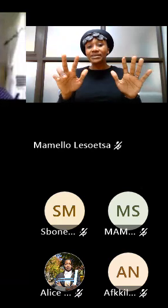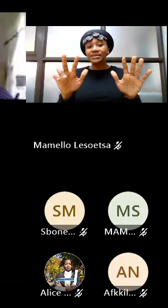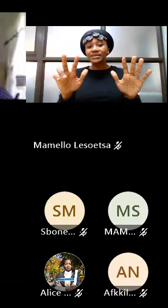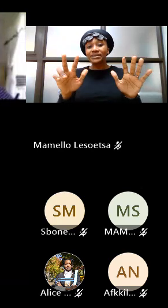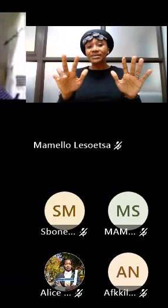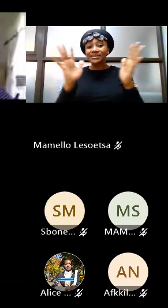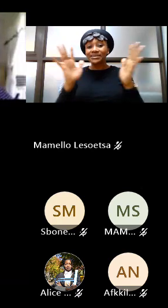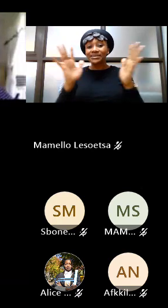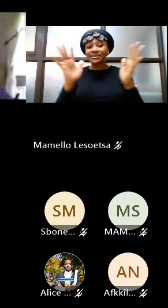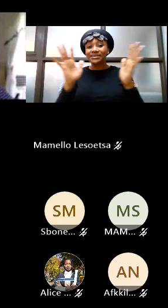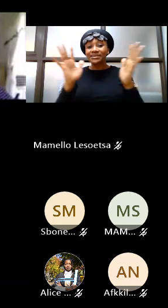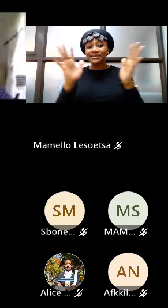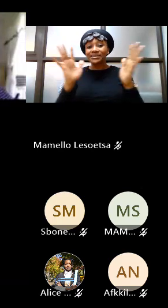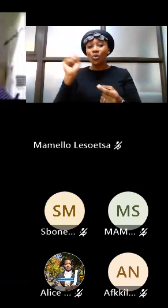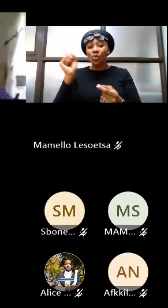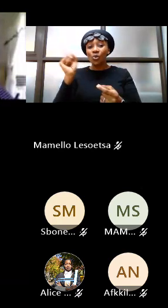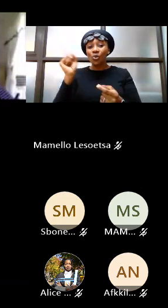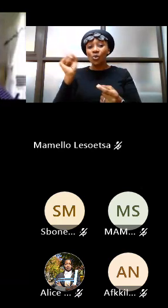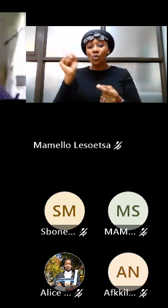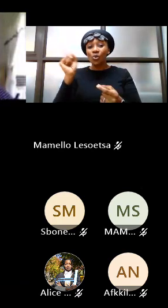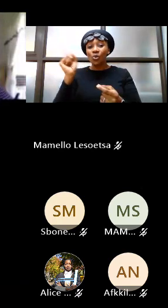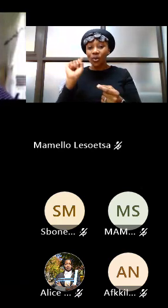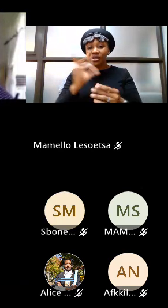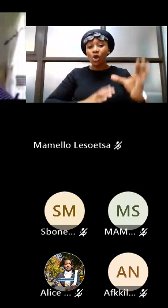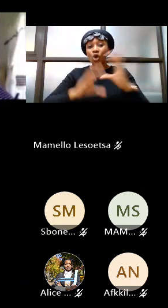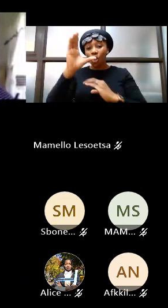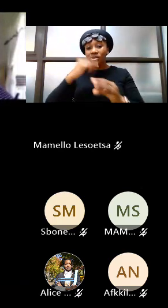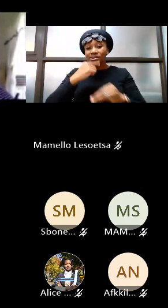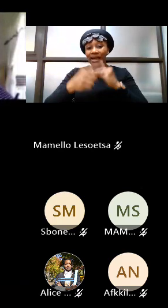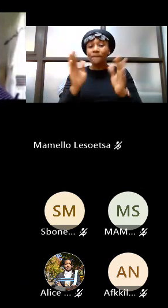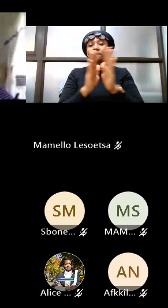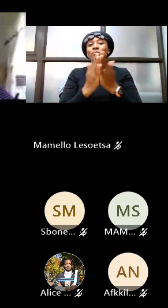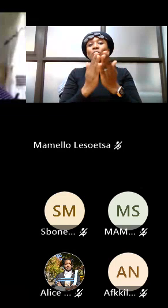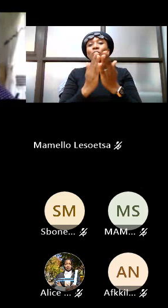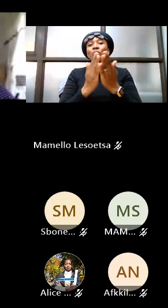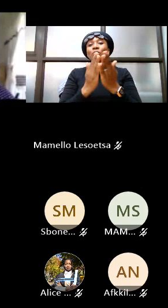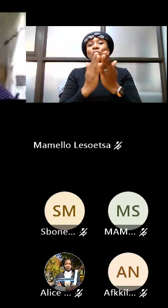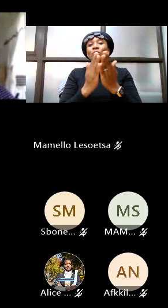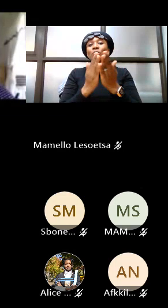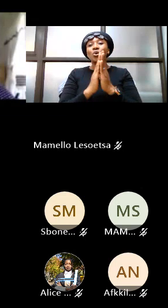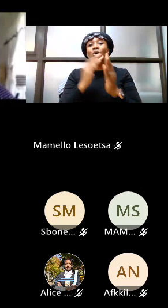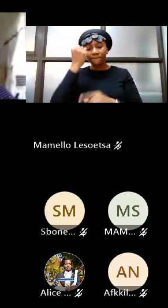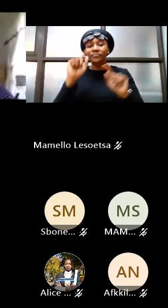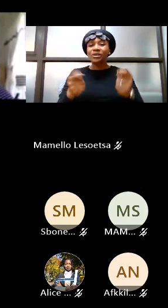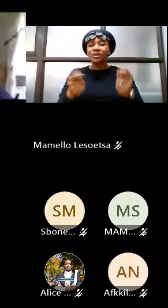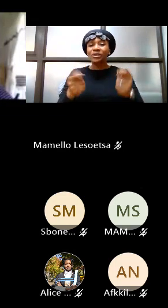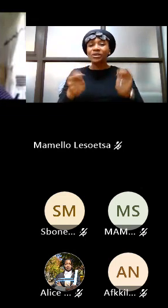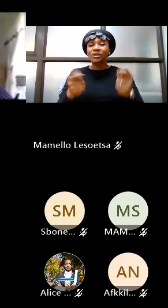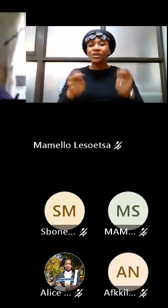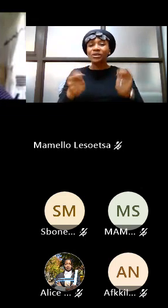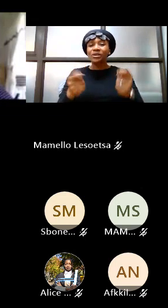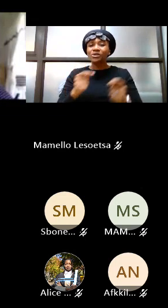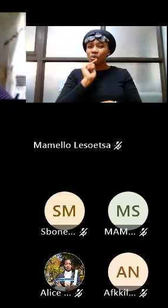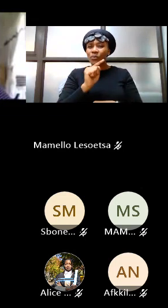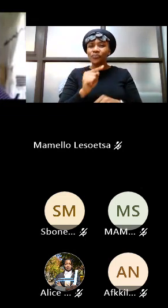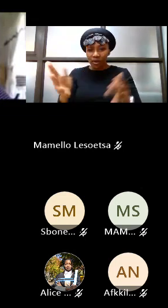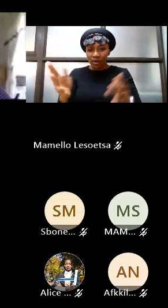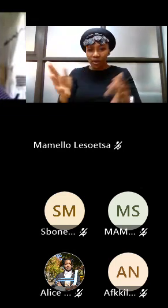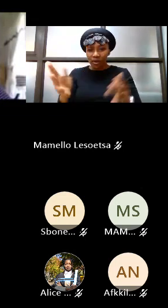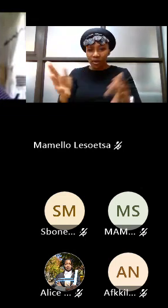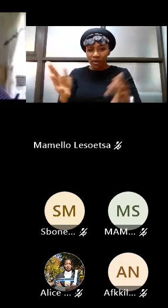Quran. It's the holy book of Islam. So that you sit in a mosque and you sit all